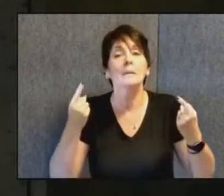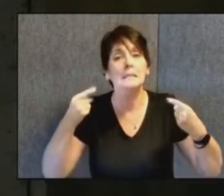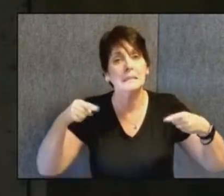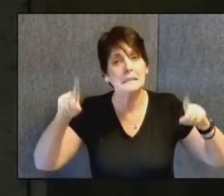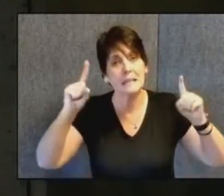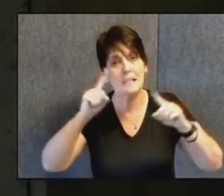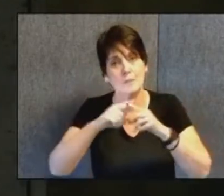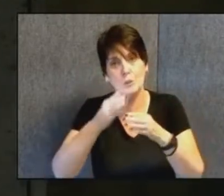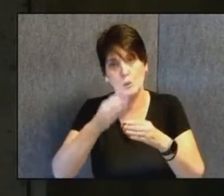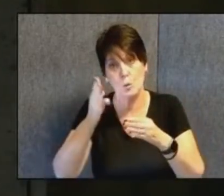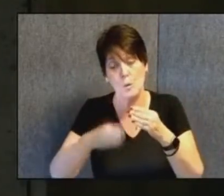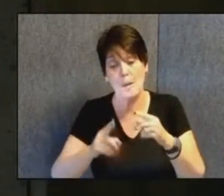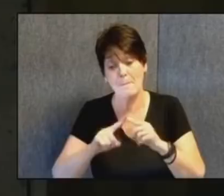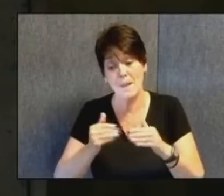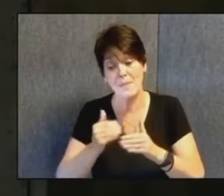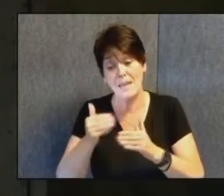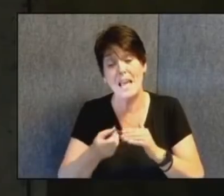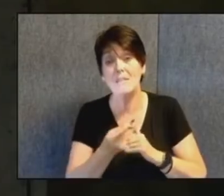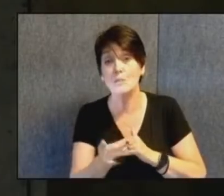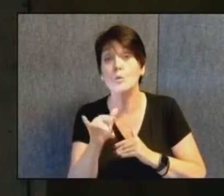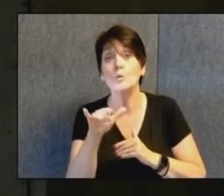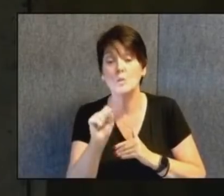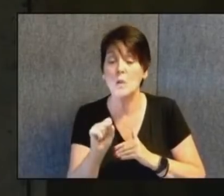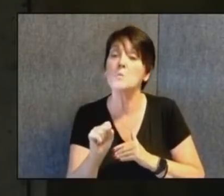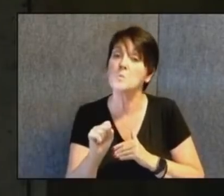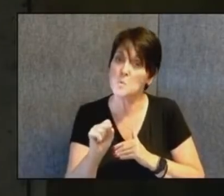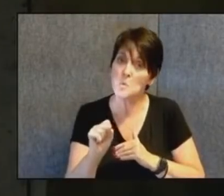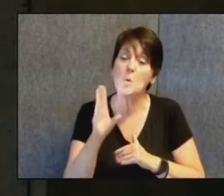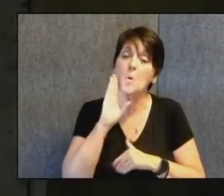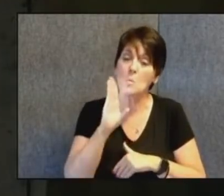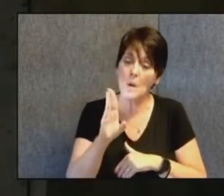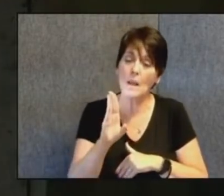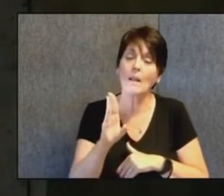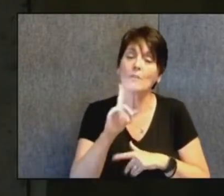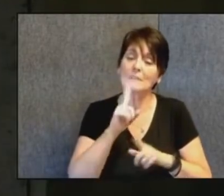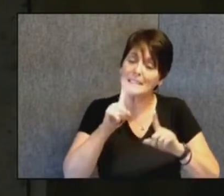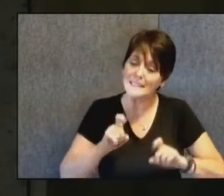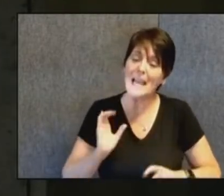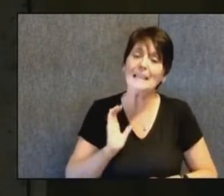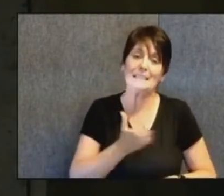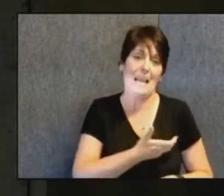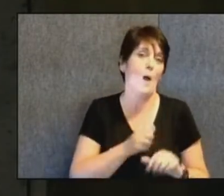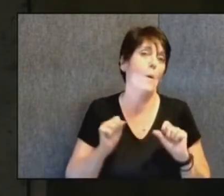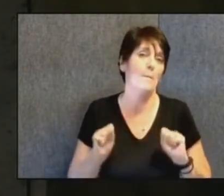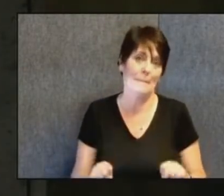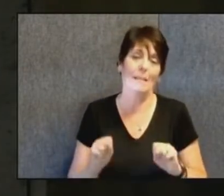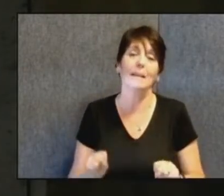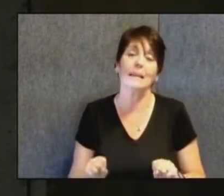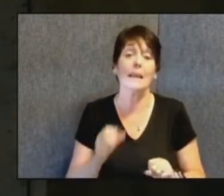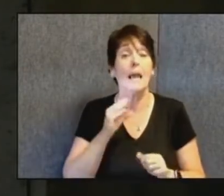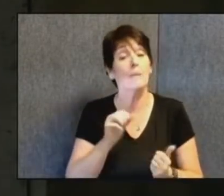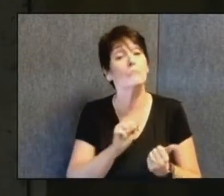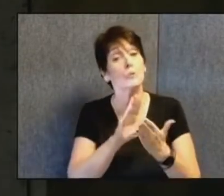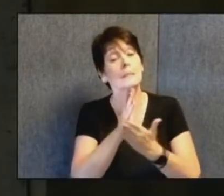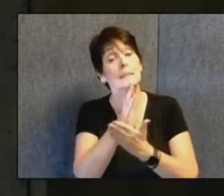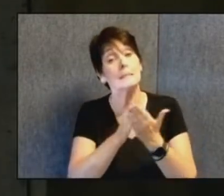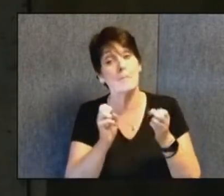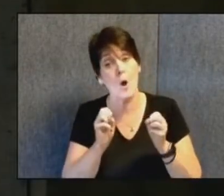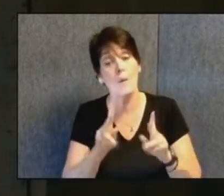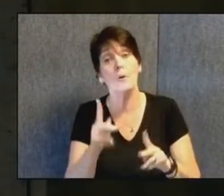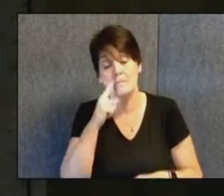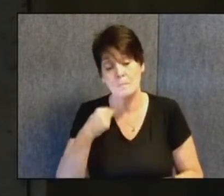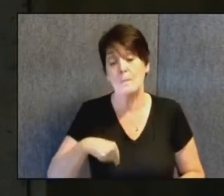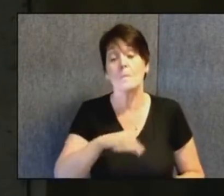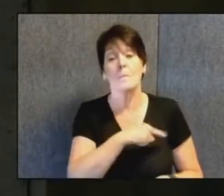incident, but the next few days are going to certainly be a test of our firefighting abilities and certainly going to present some opportunities for